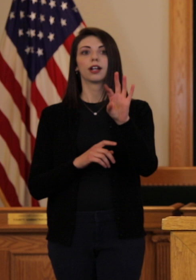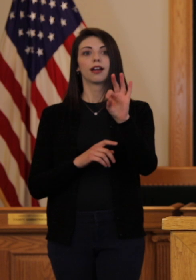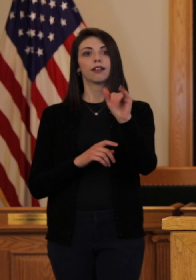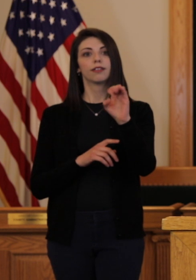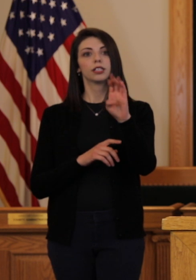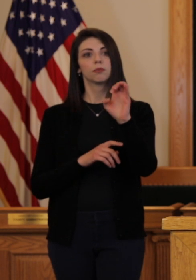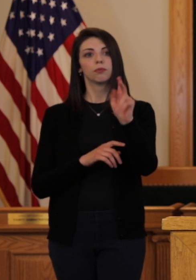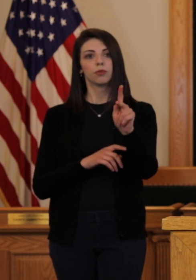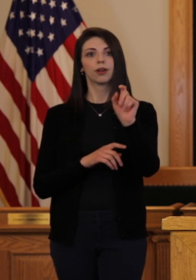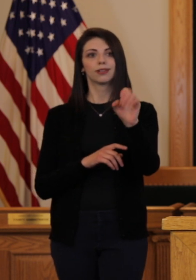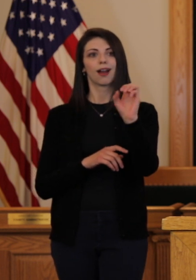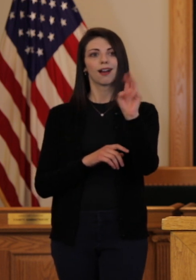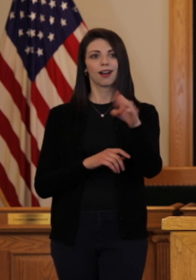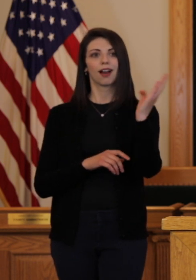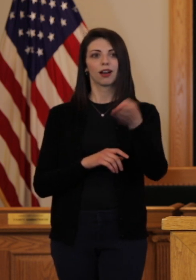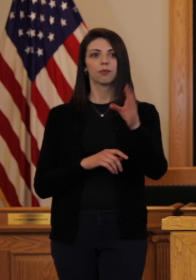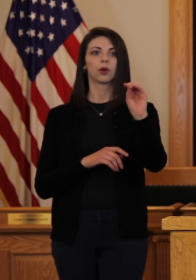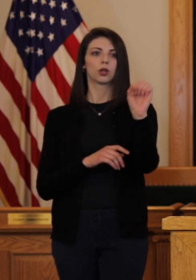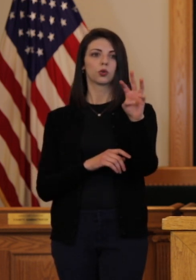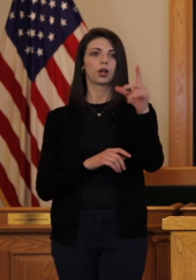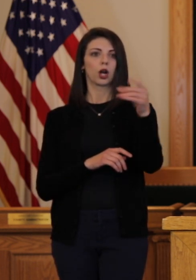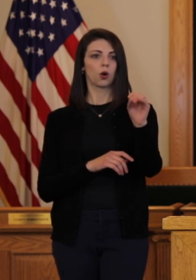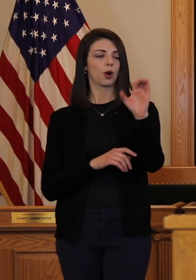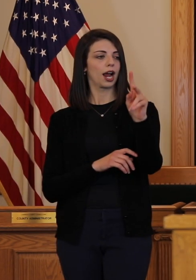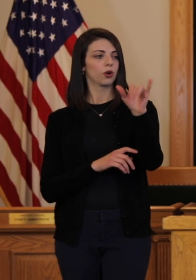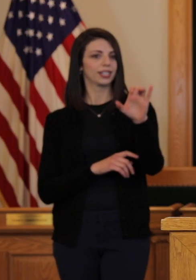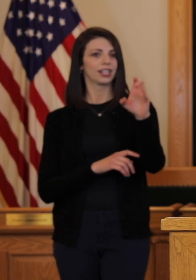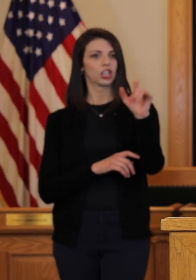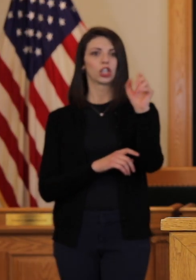www.facebook.com/Oswego County Clerk for more information. Thank you.